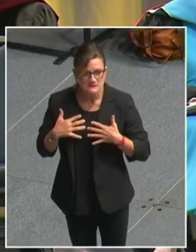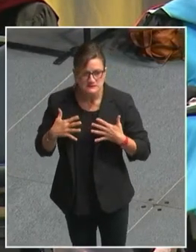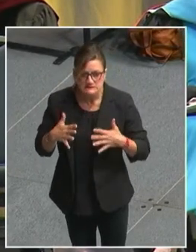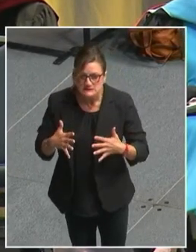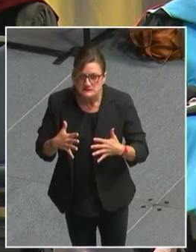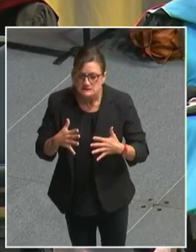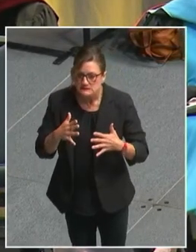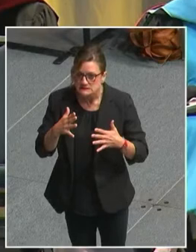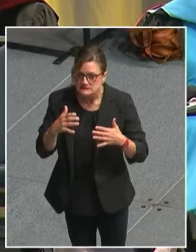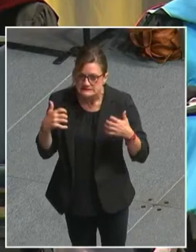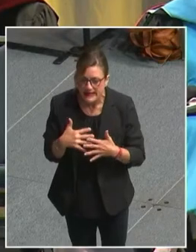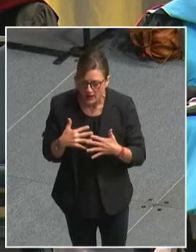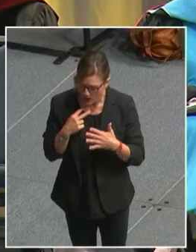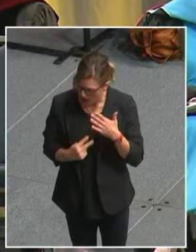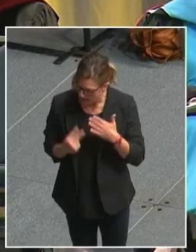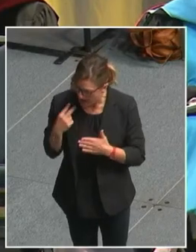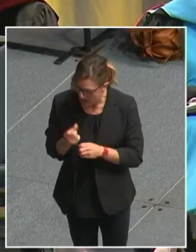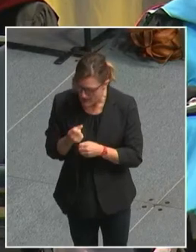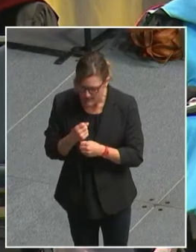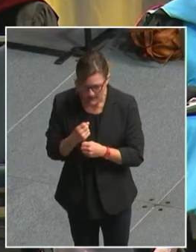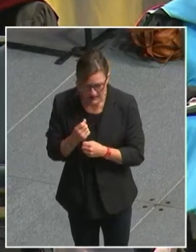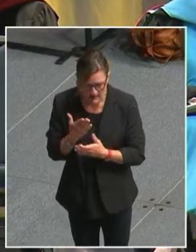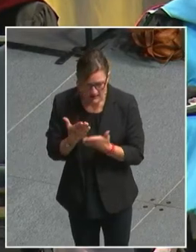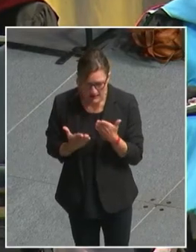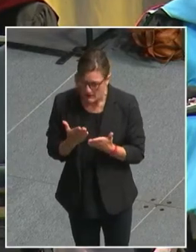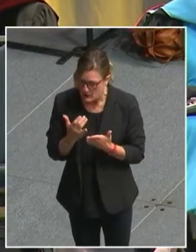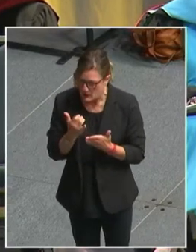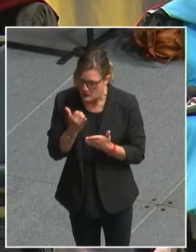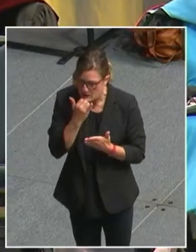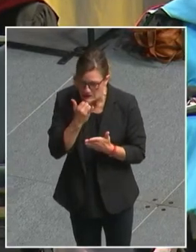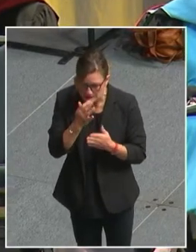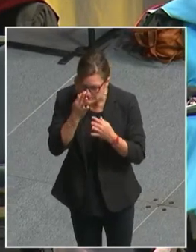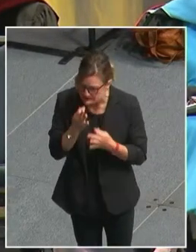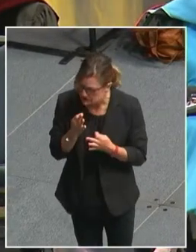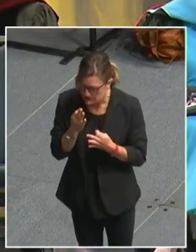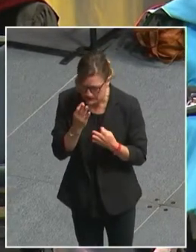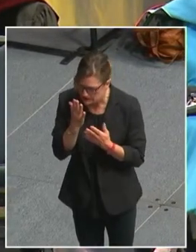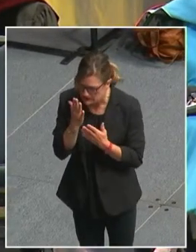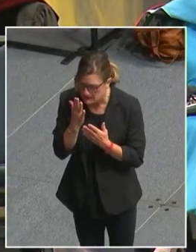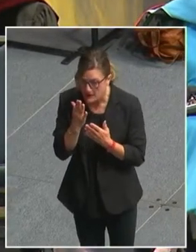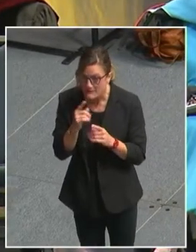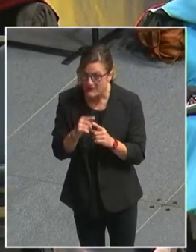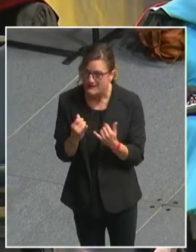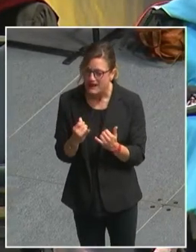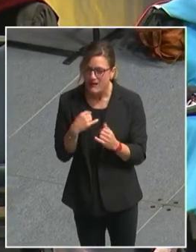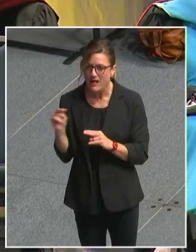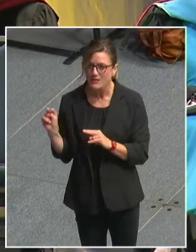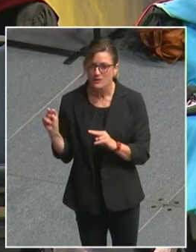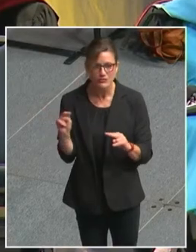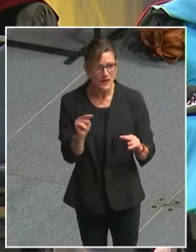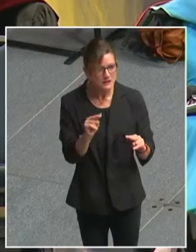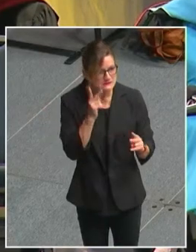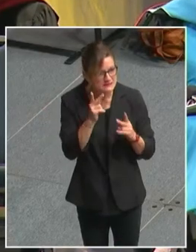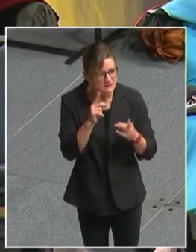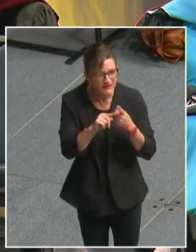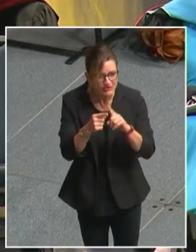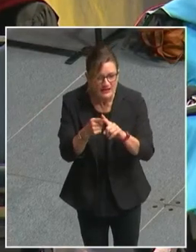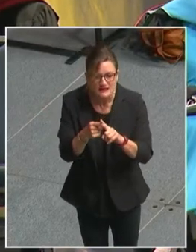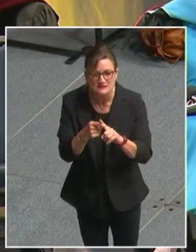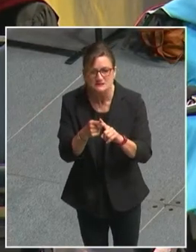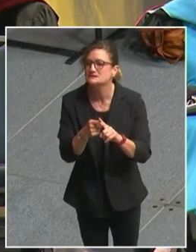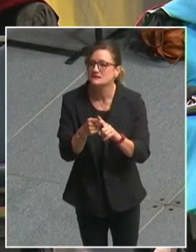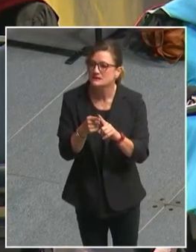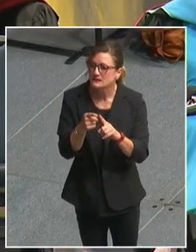decision. I look around me, and I see all my friends here, living in the houses they bought